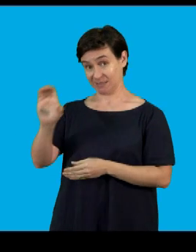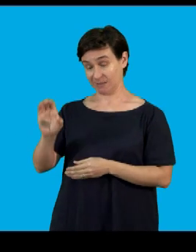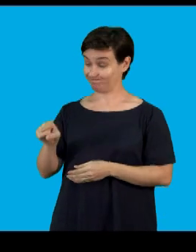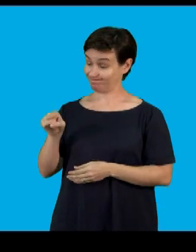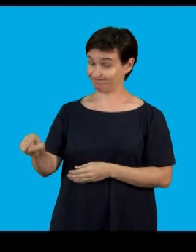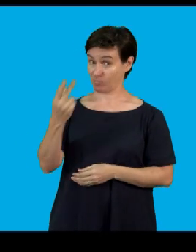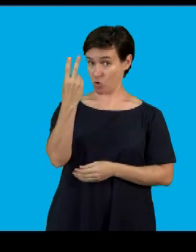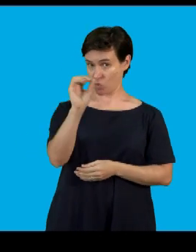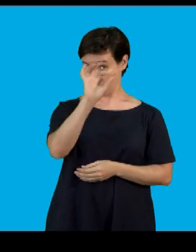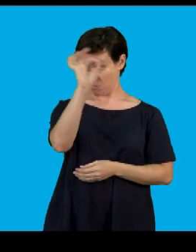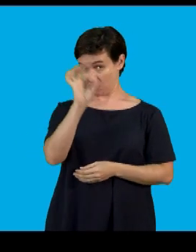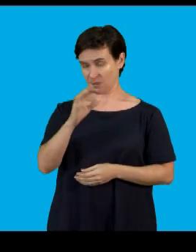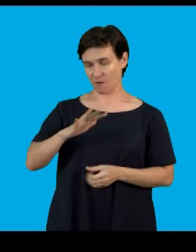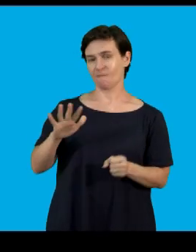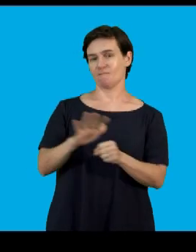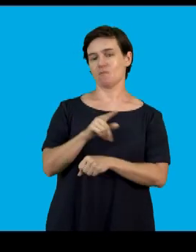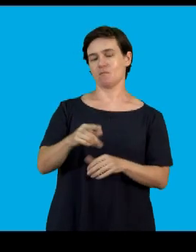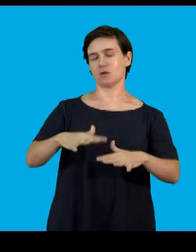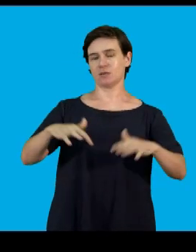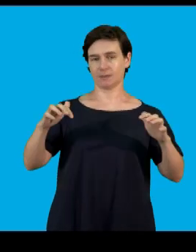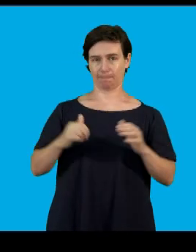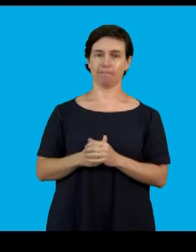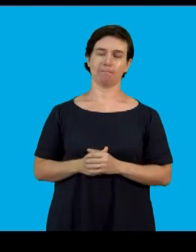of 20% of the entire paper.